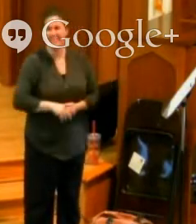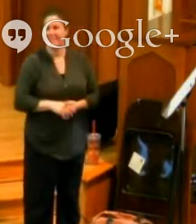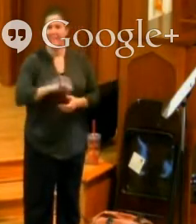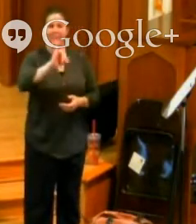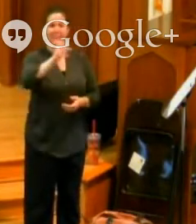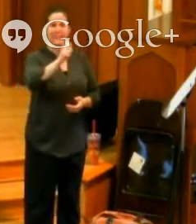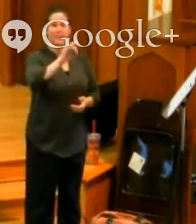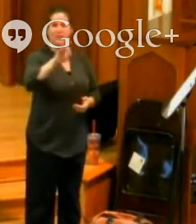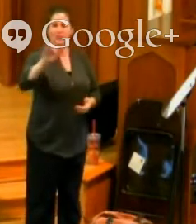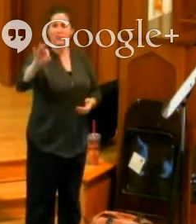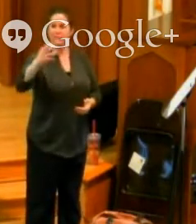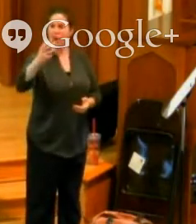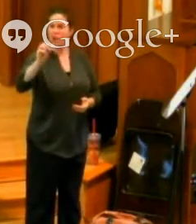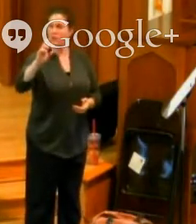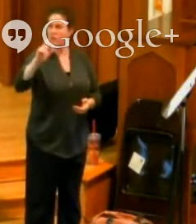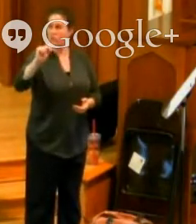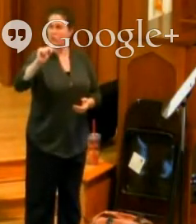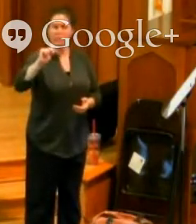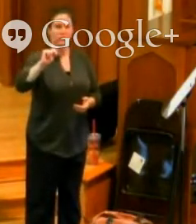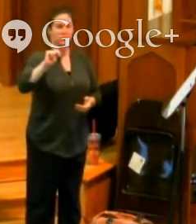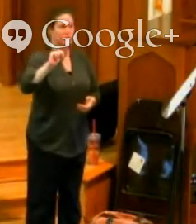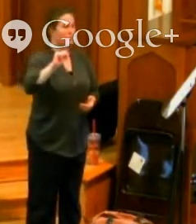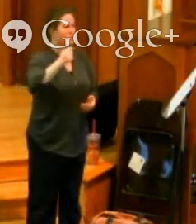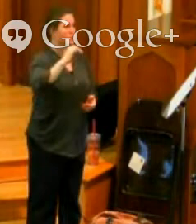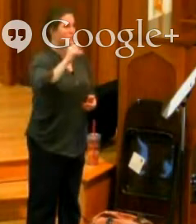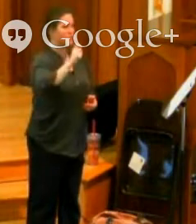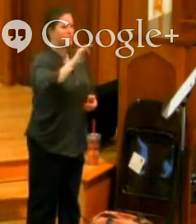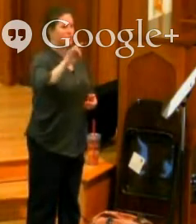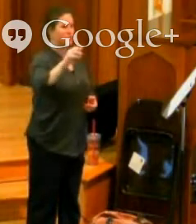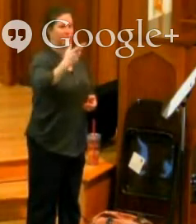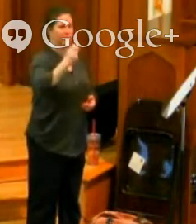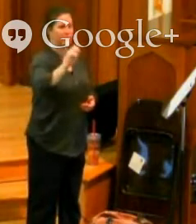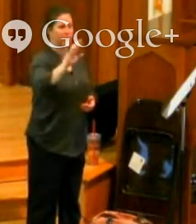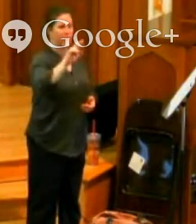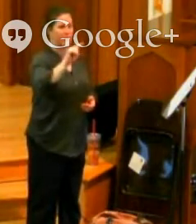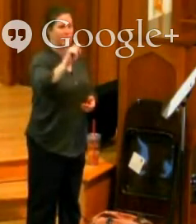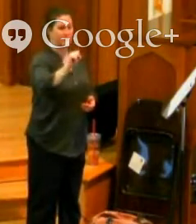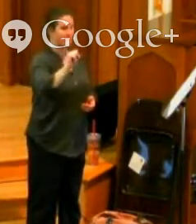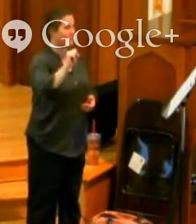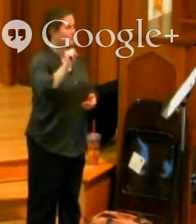Jeff Hart. Jeff Hartz. All right.